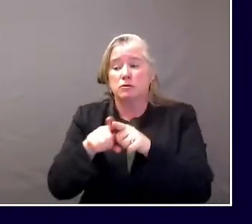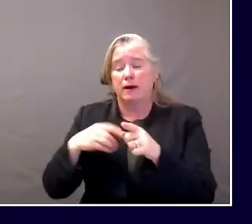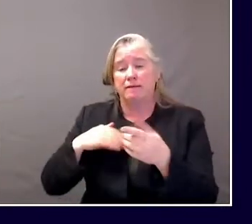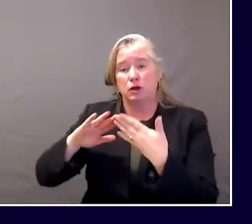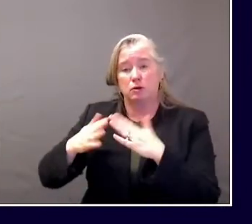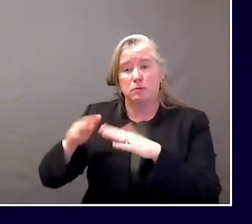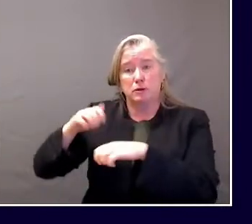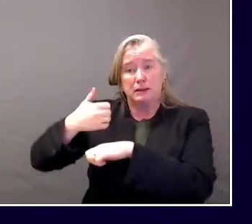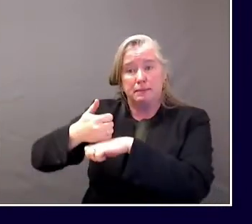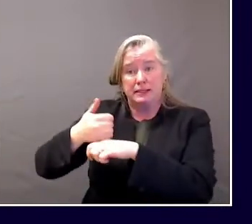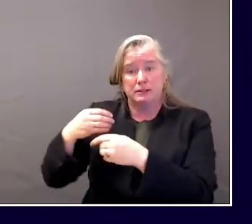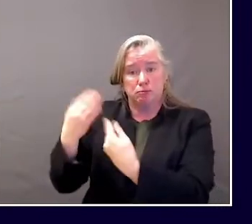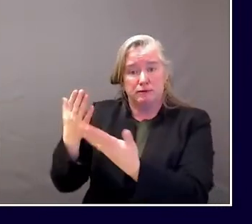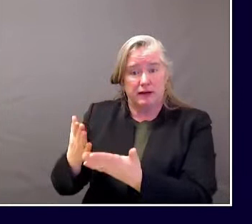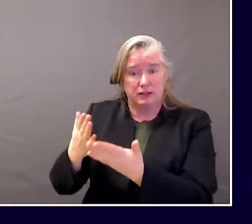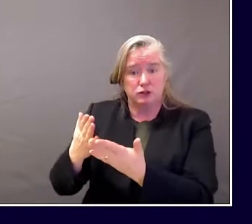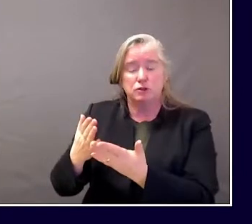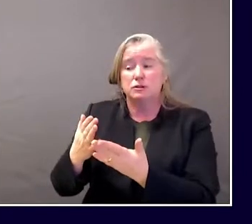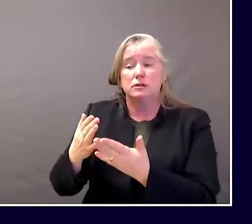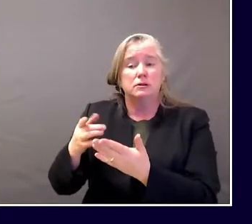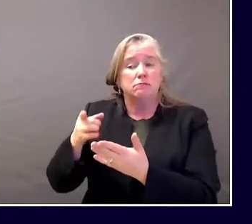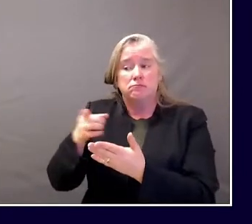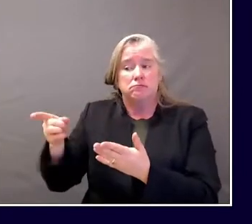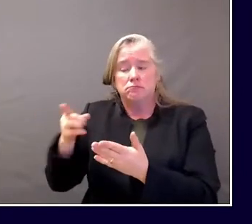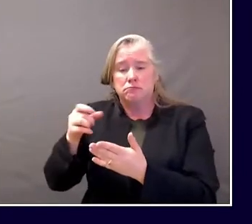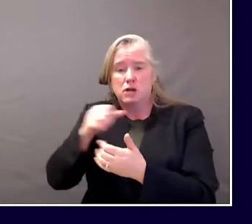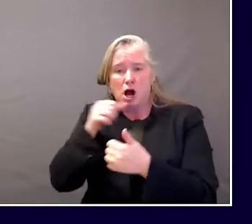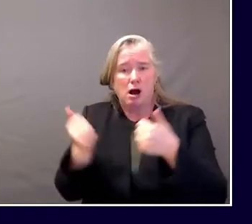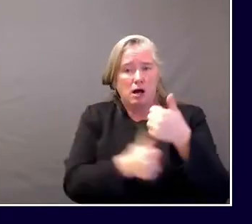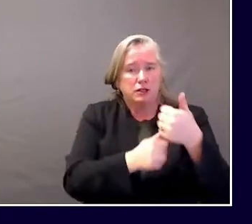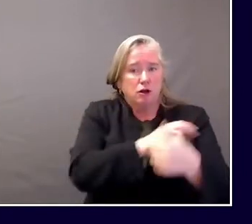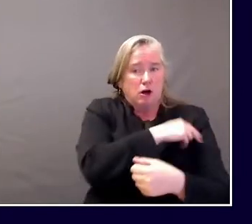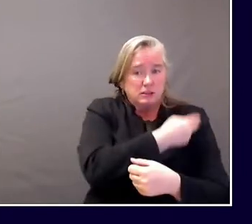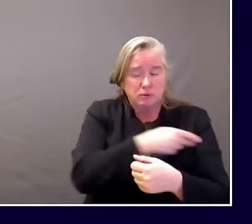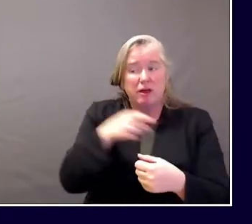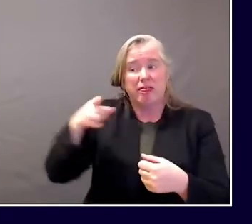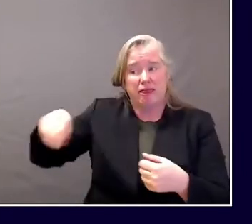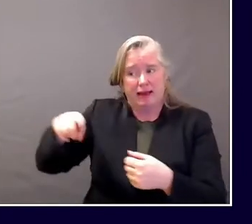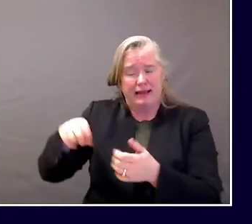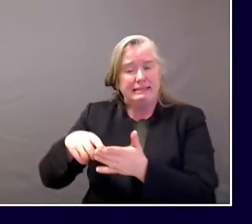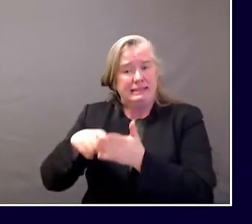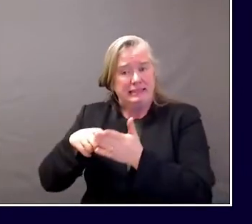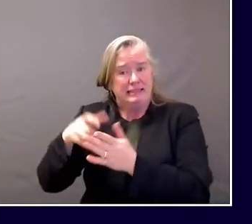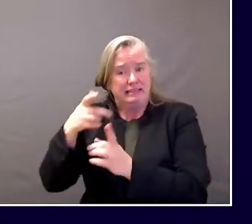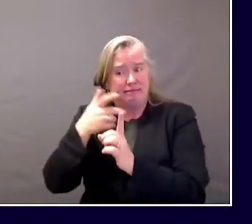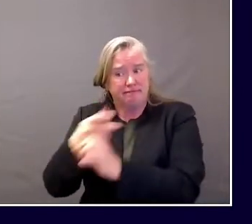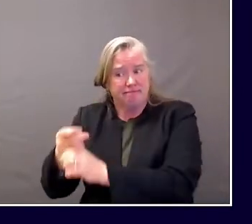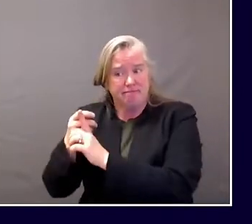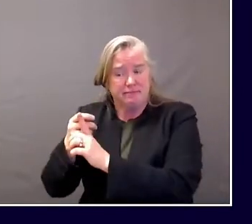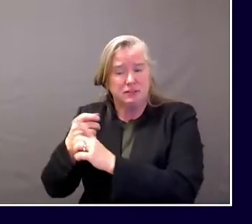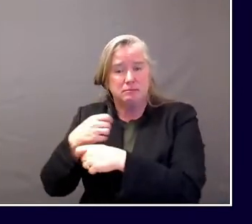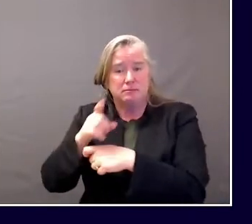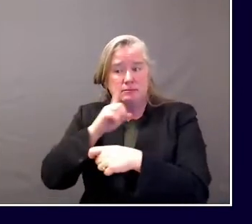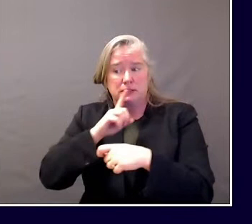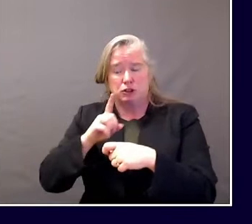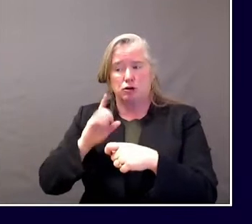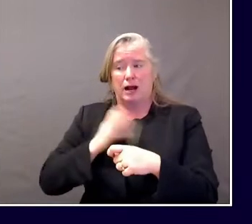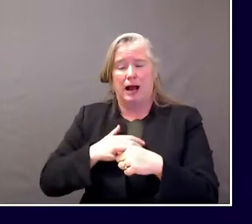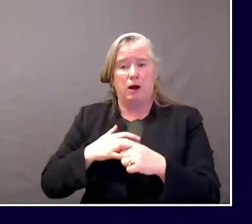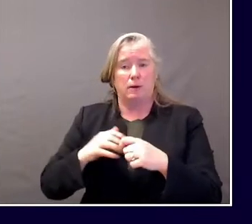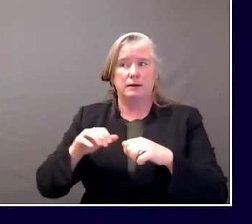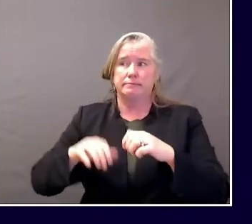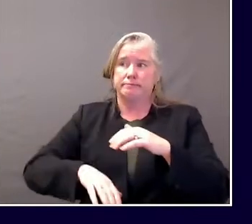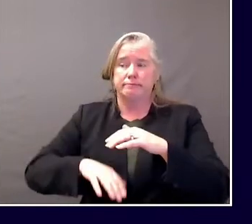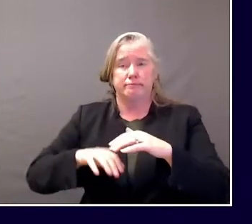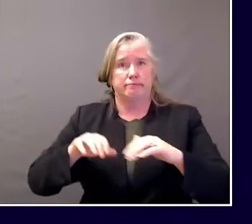not necessarily employees of hospitals who needed to get vaccination to make sure our capacity in the state of Maine was strong. So